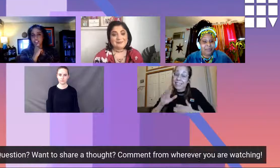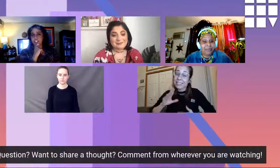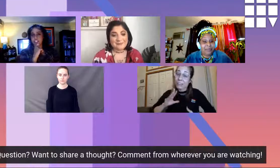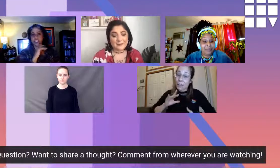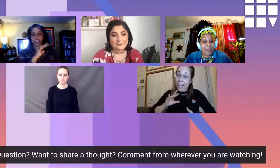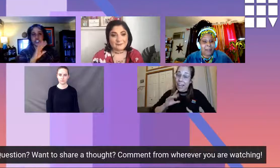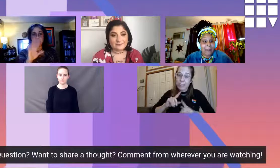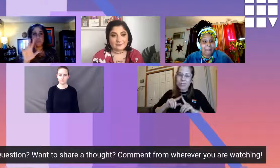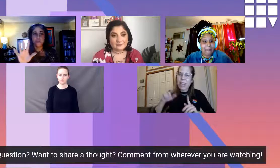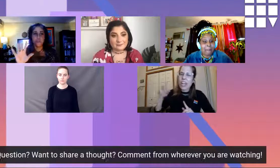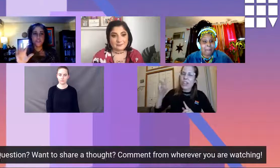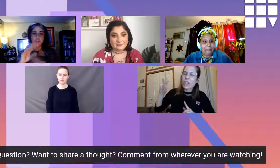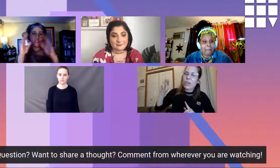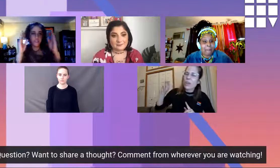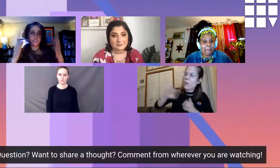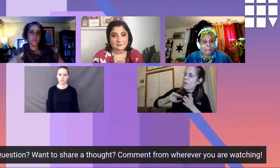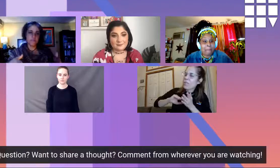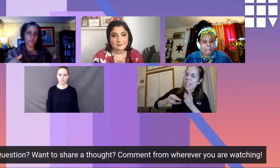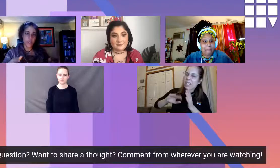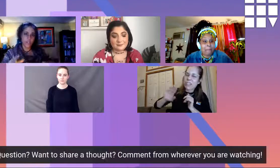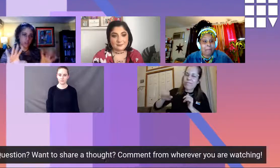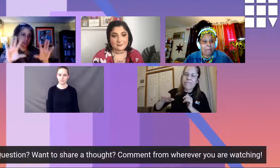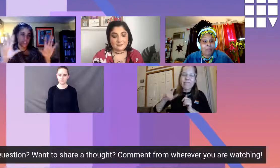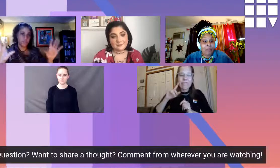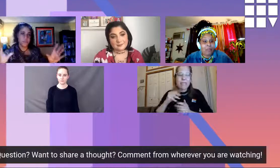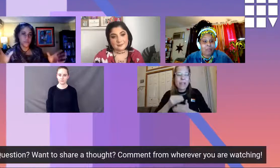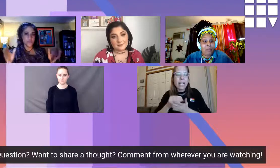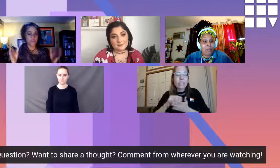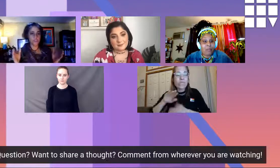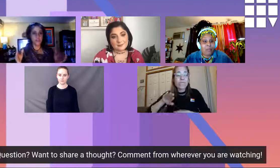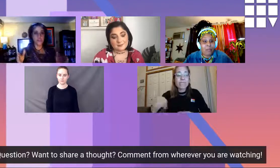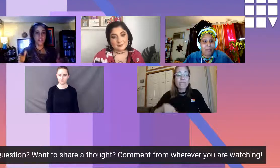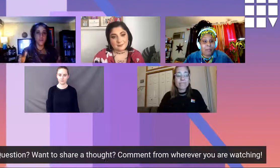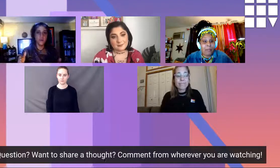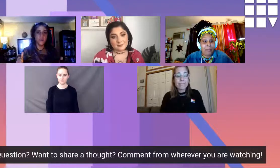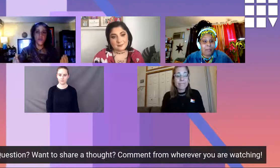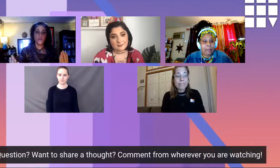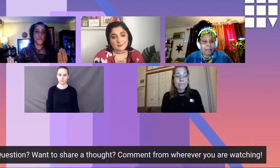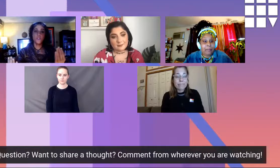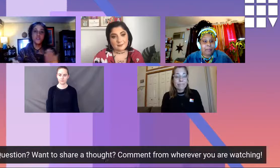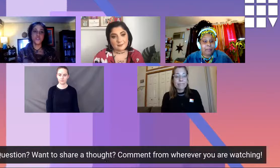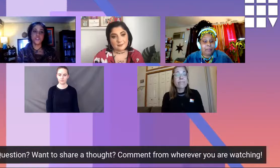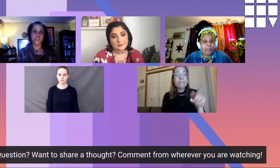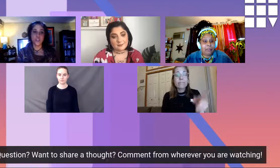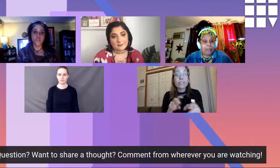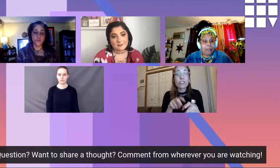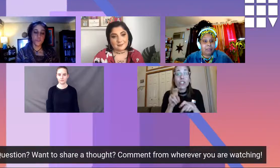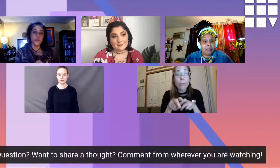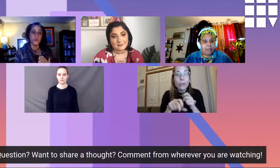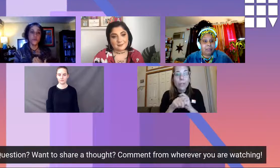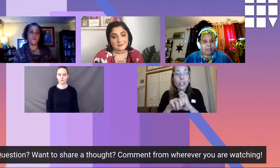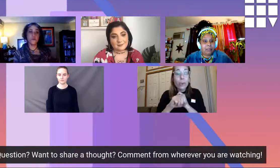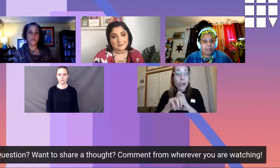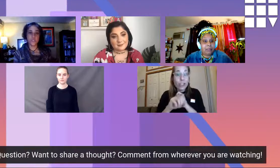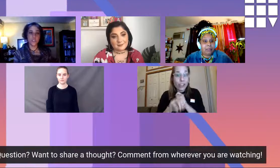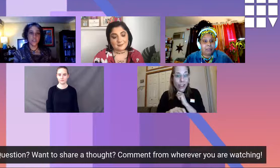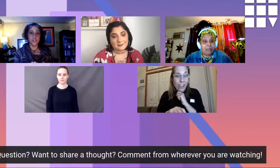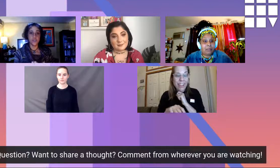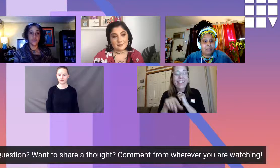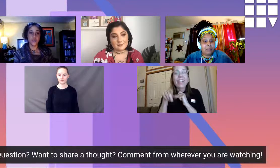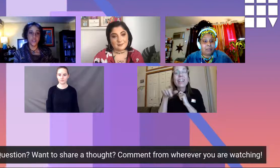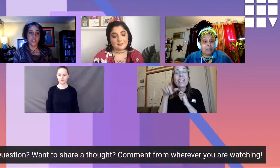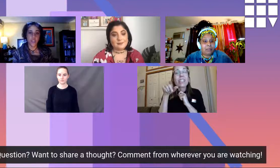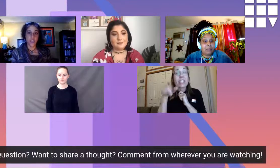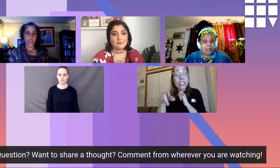And I just need to just jump in. I'm not trying to stop the flow right now, but I've got to jump in with the commercial right now, because you started off with you are overworked